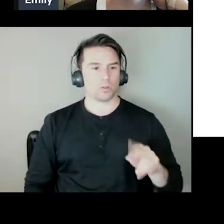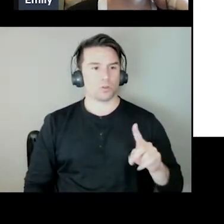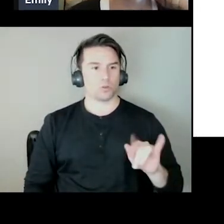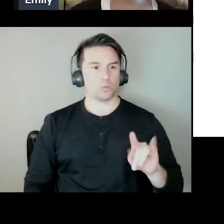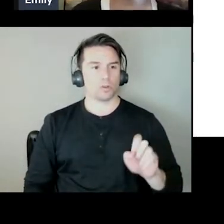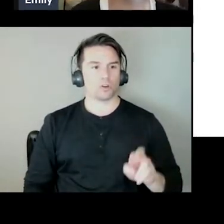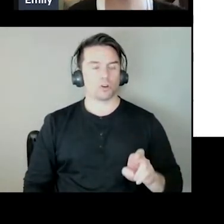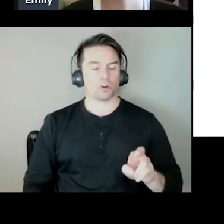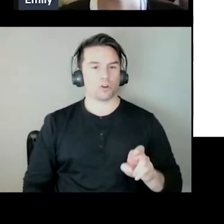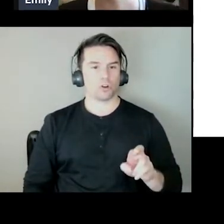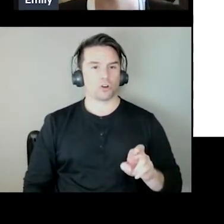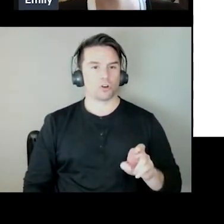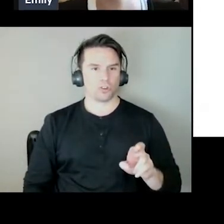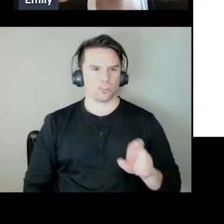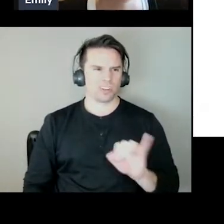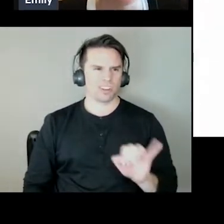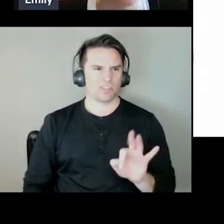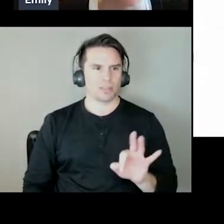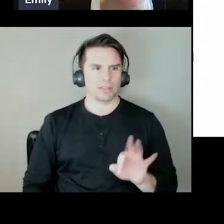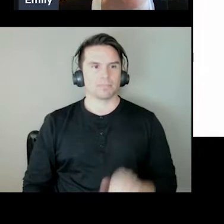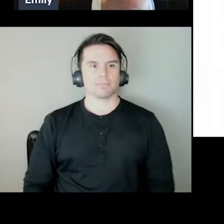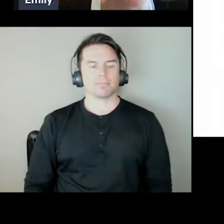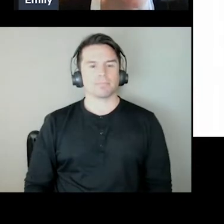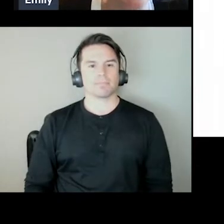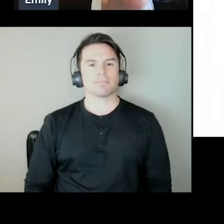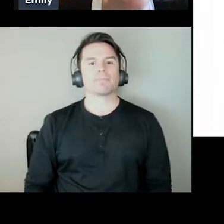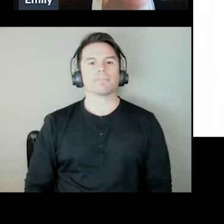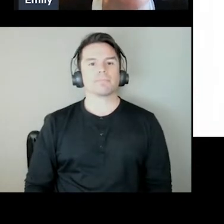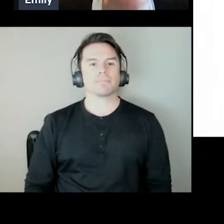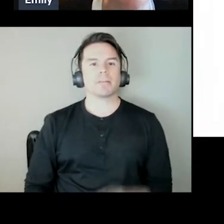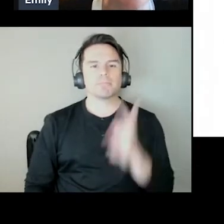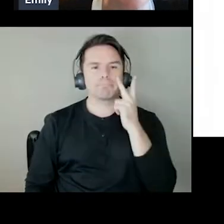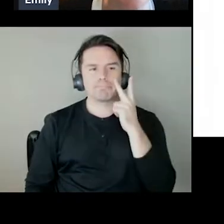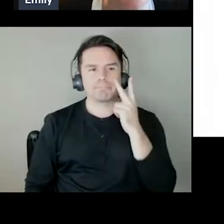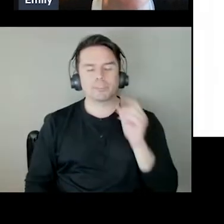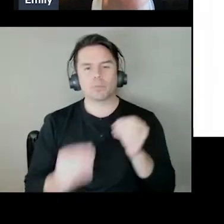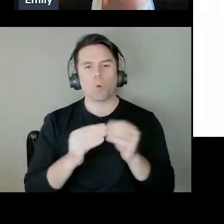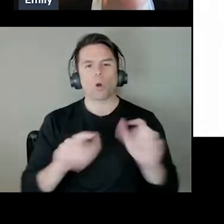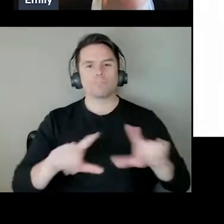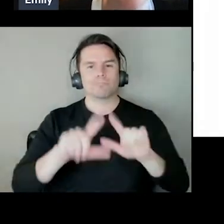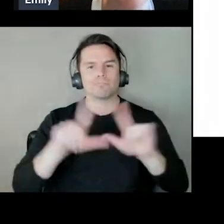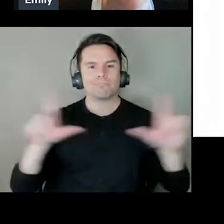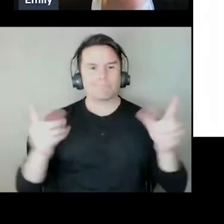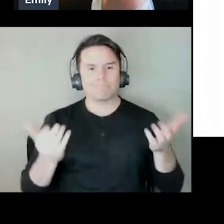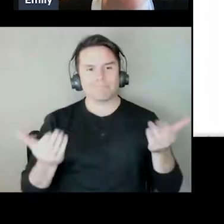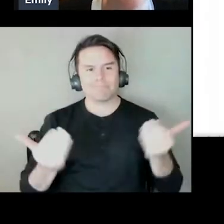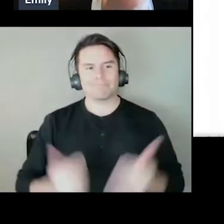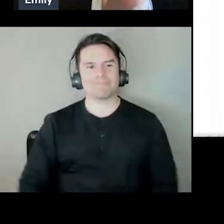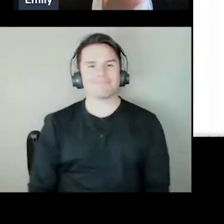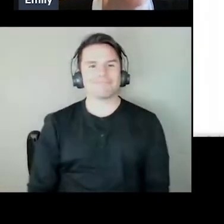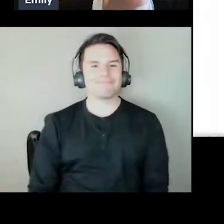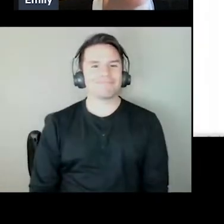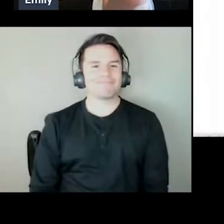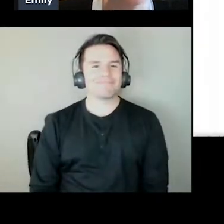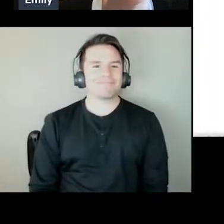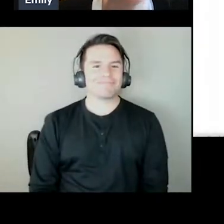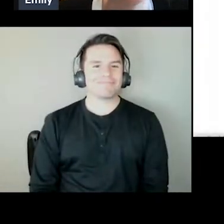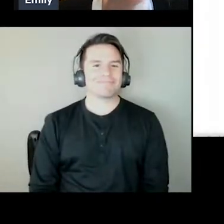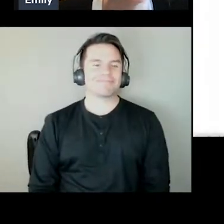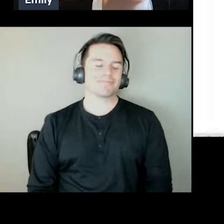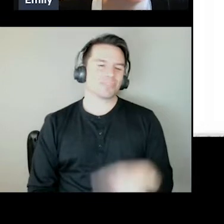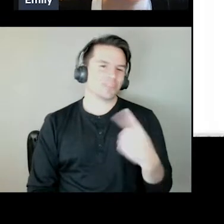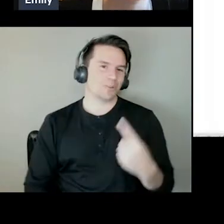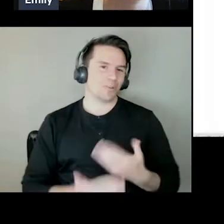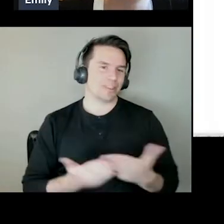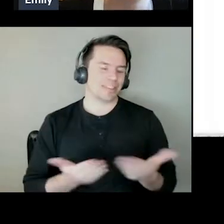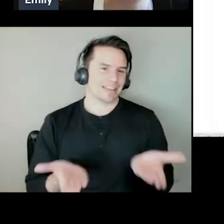Right. let's definitely zoom in here. I want to see this in all its glory. Right. Yeah. So one thing is, if you've seen without